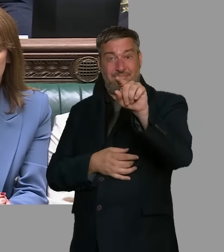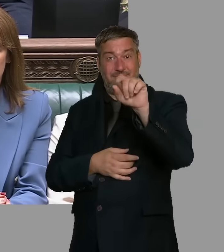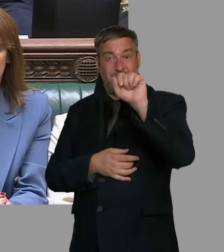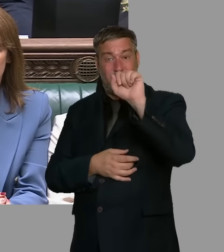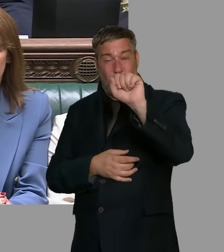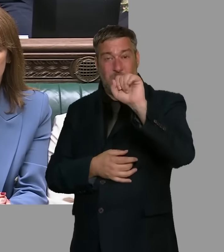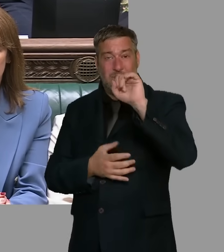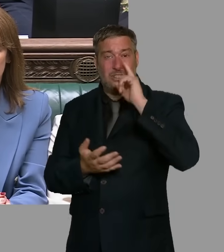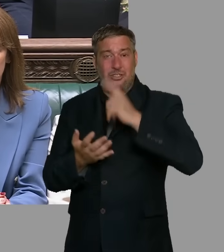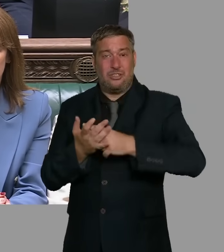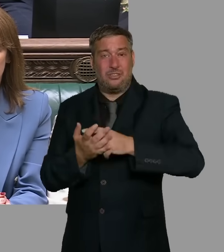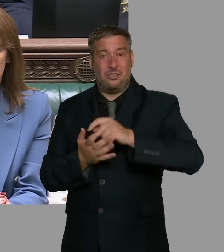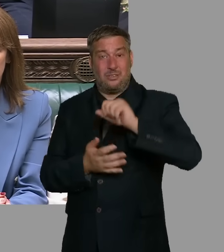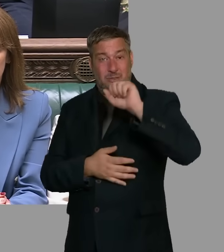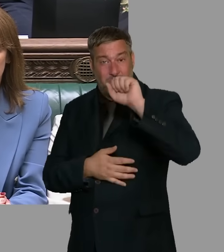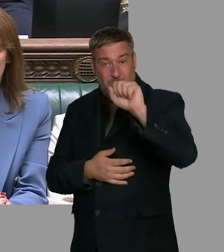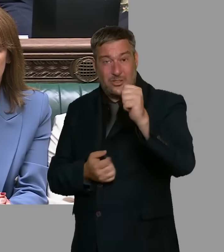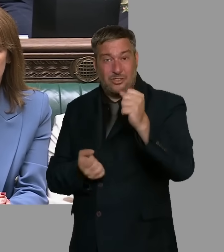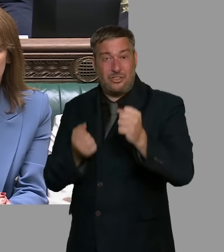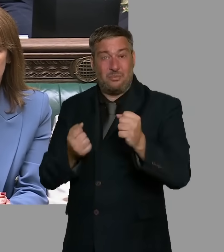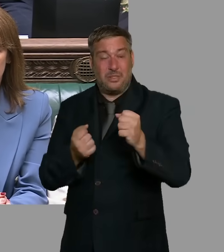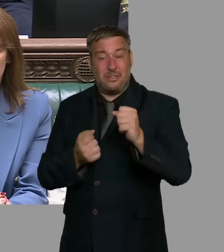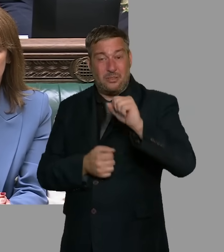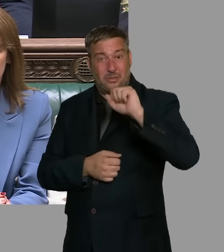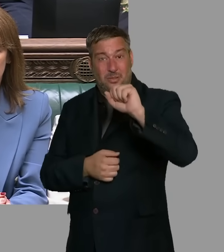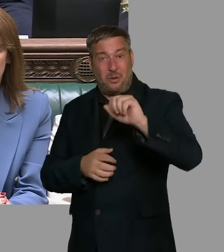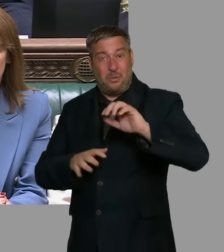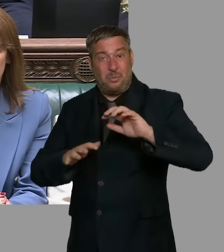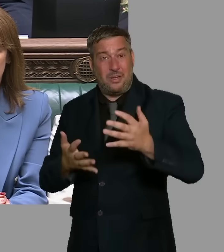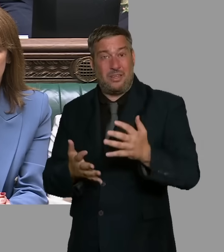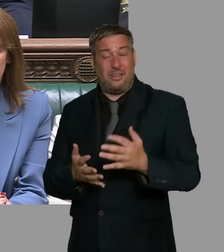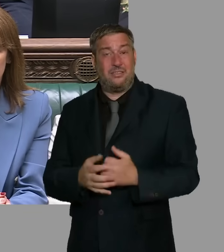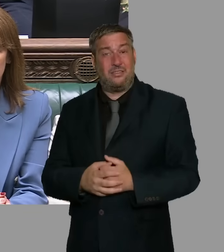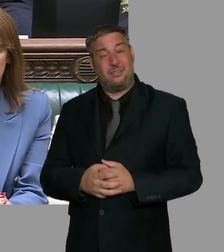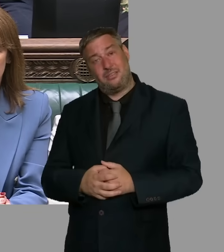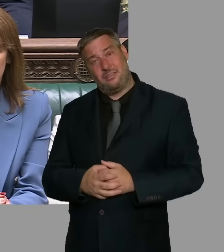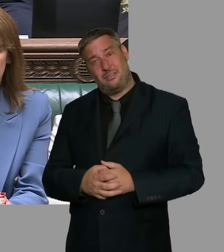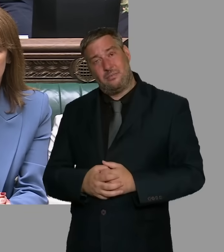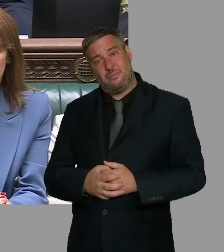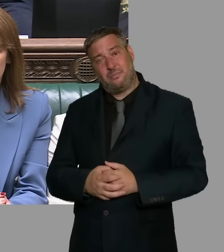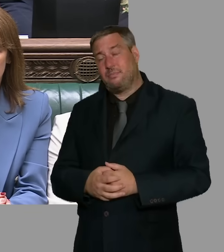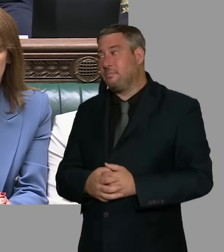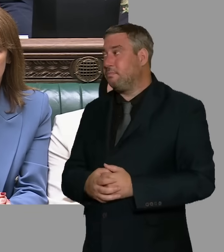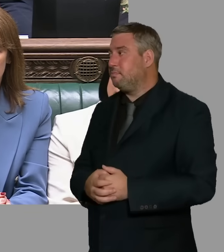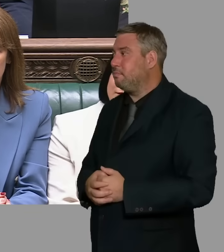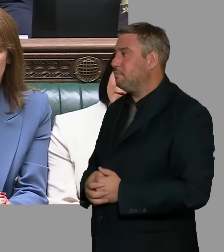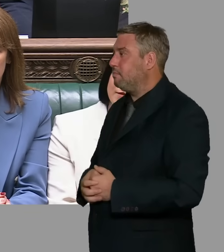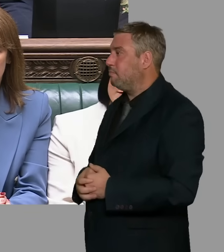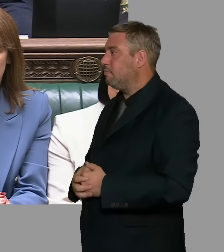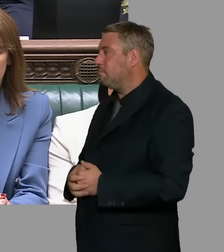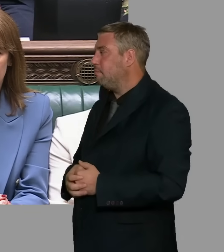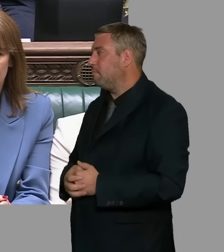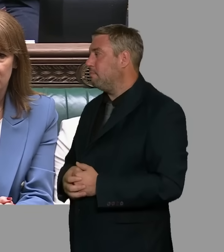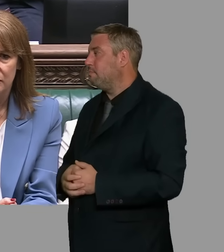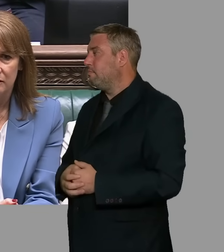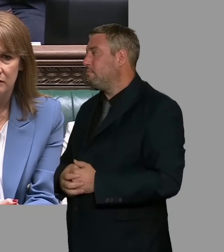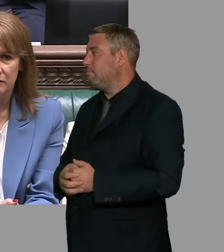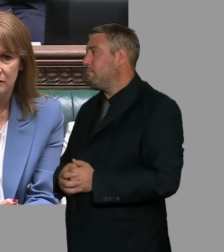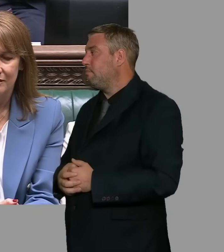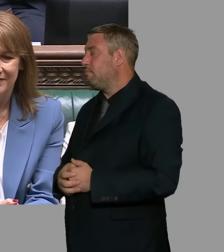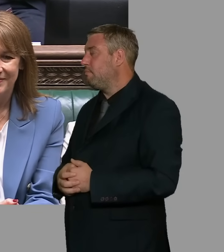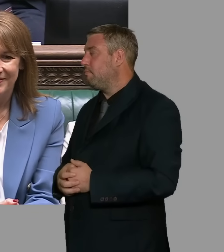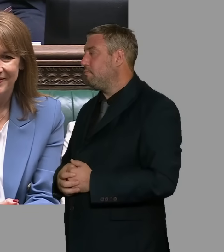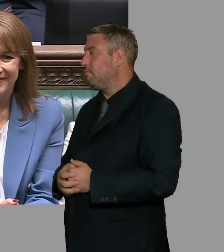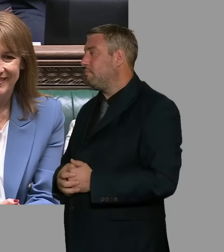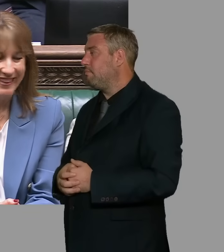Mr. Speaker, our Deputy Leader contest started this week and ends on the 25th of October. Their leadership contest has been going on for